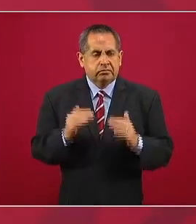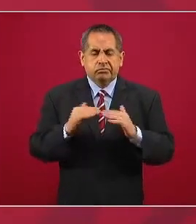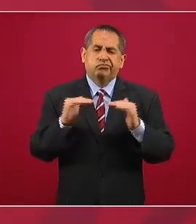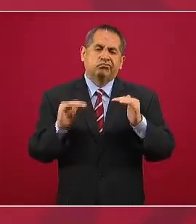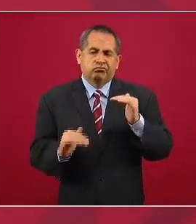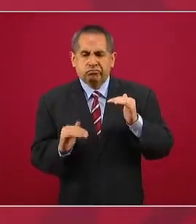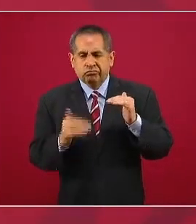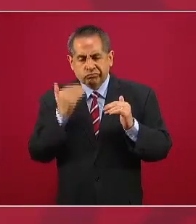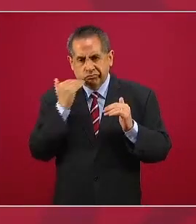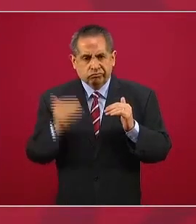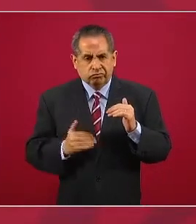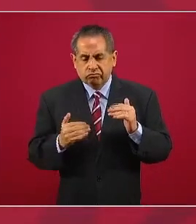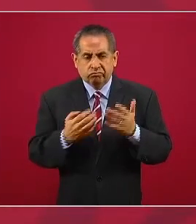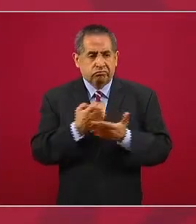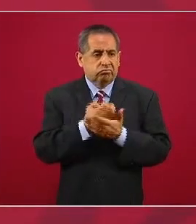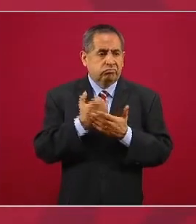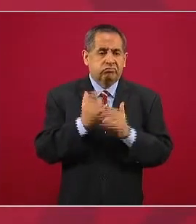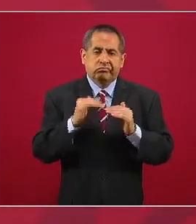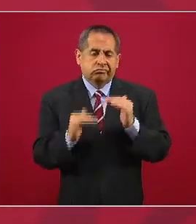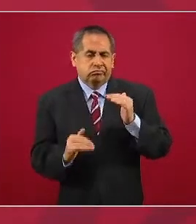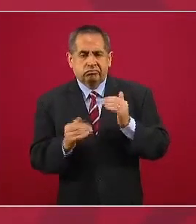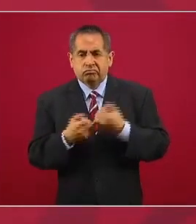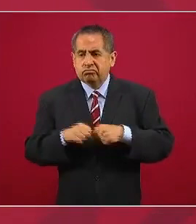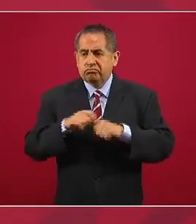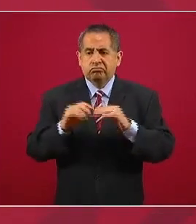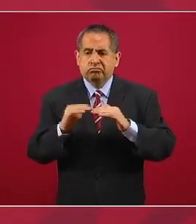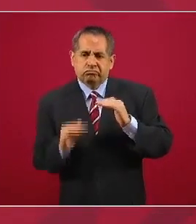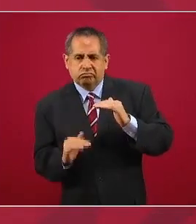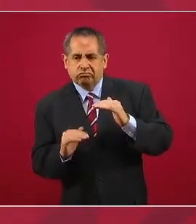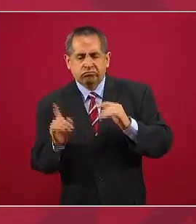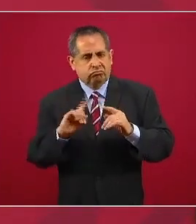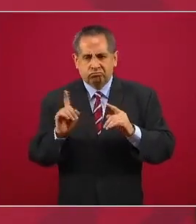desigualdad económica y social.